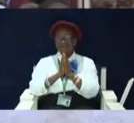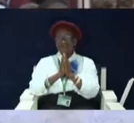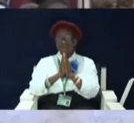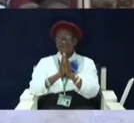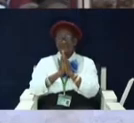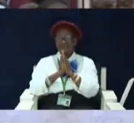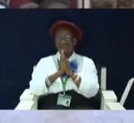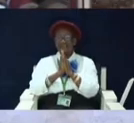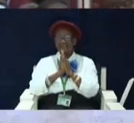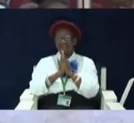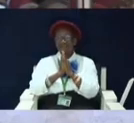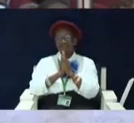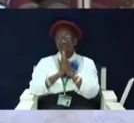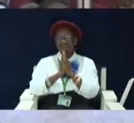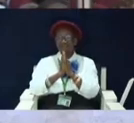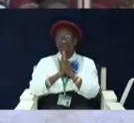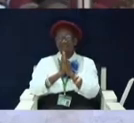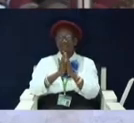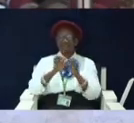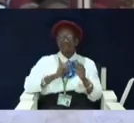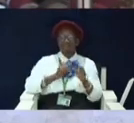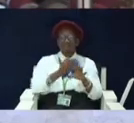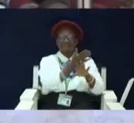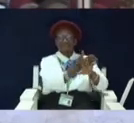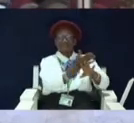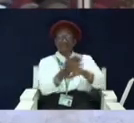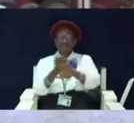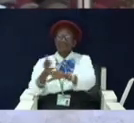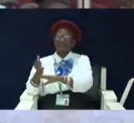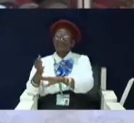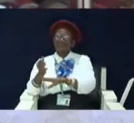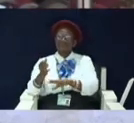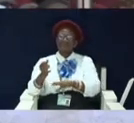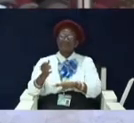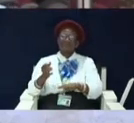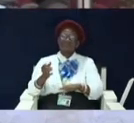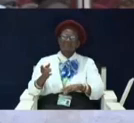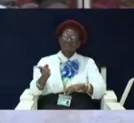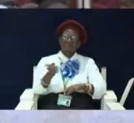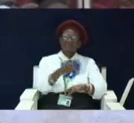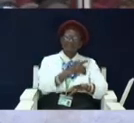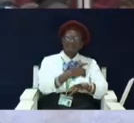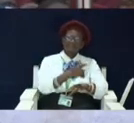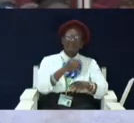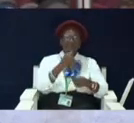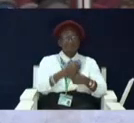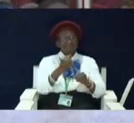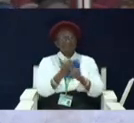Like I said earlier on, I beg you, make sure you pray